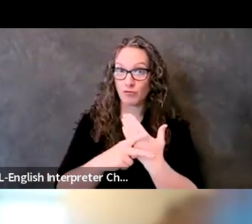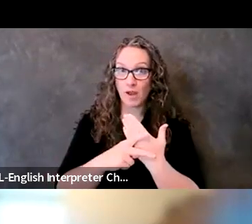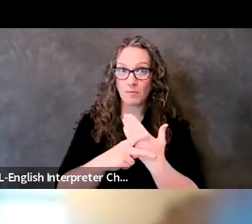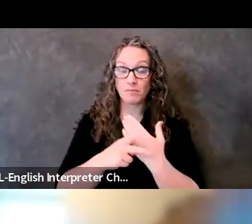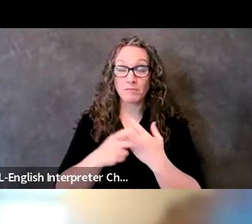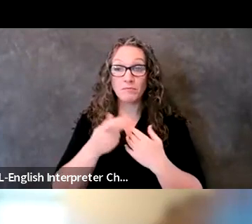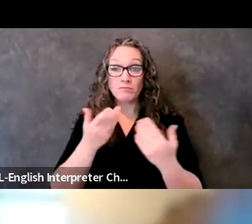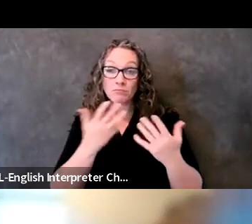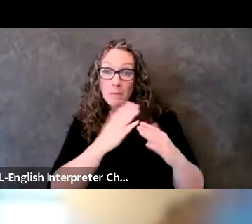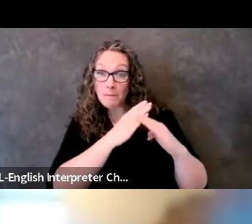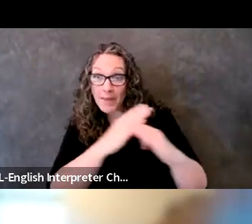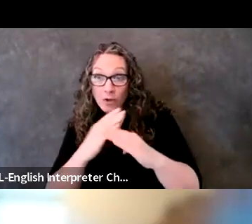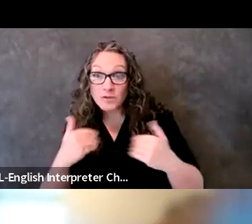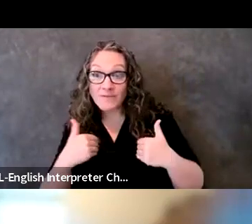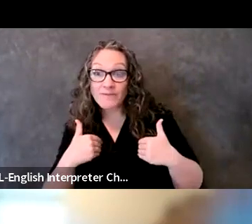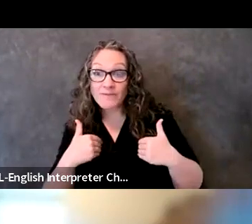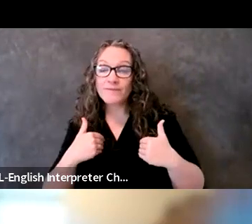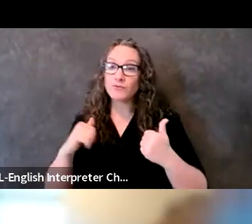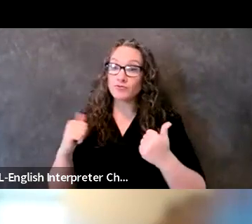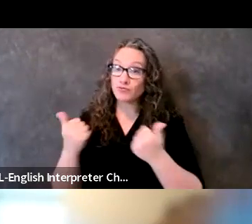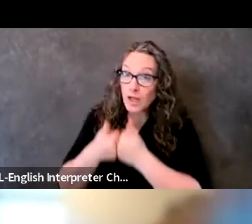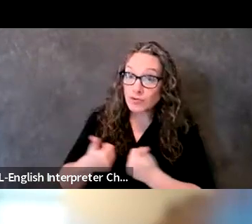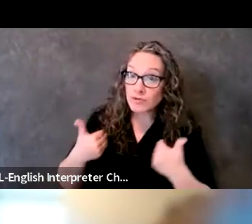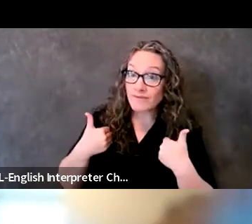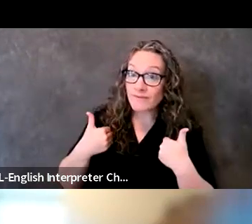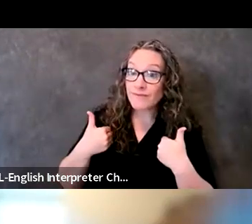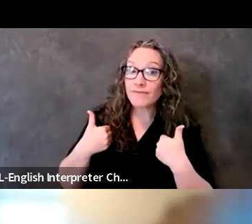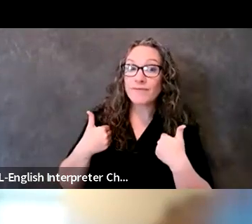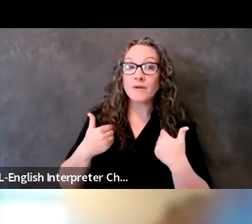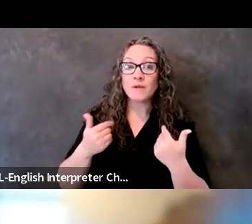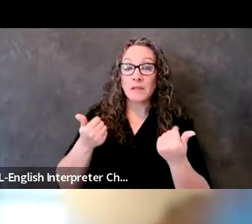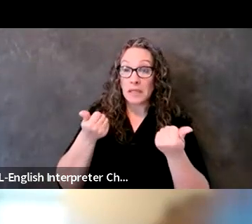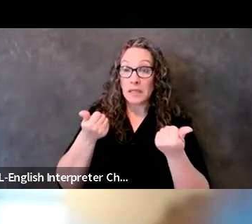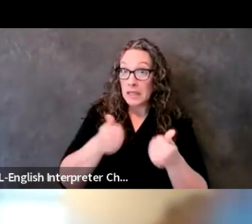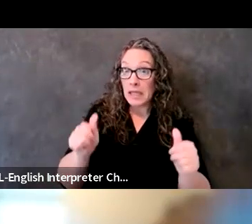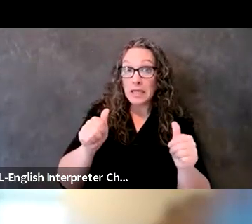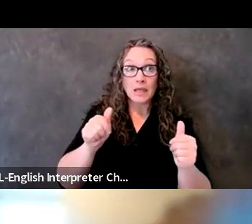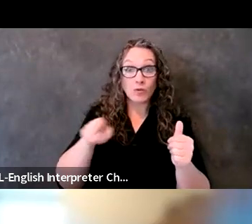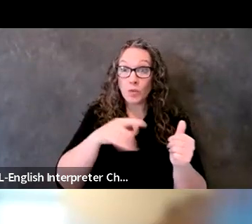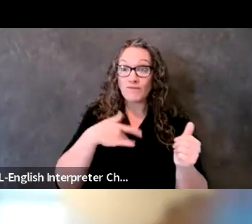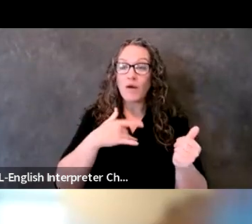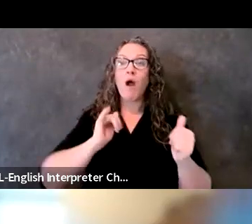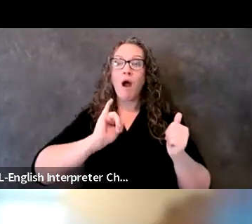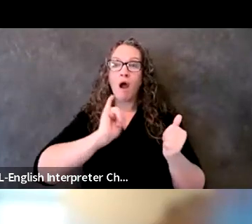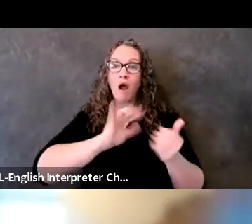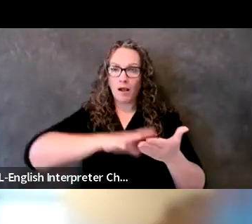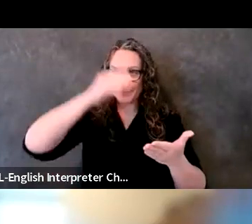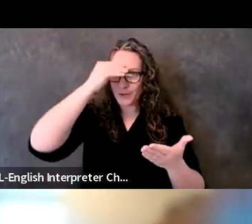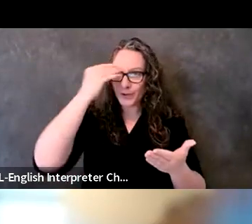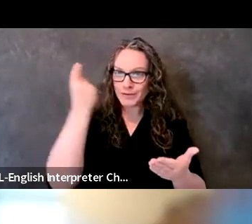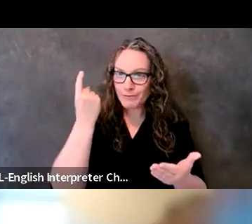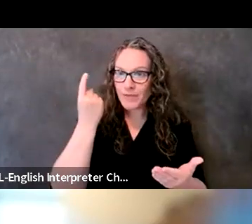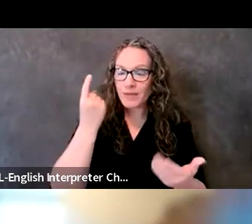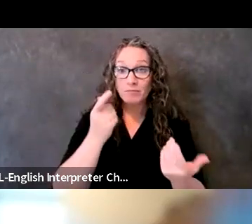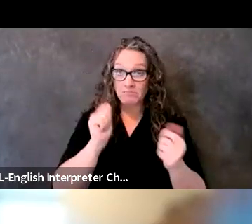any barriers or challenges to that? Or do you have any of them that there are lessons learned? And can you share that with us?